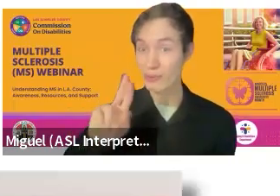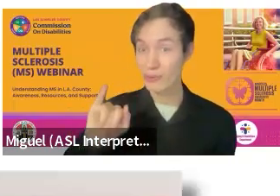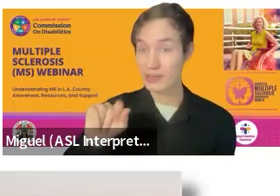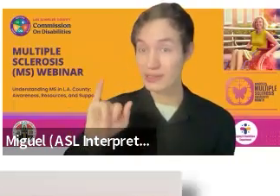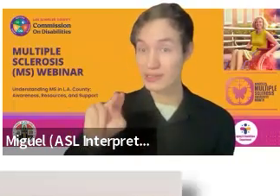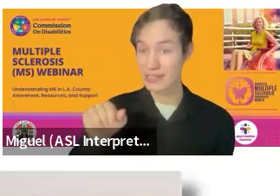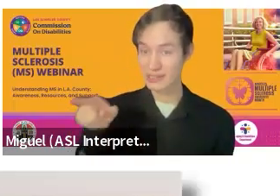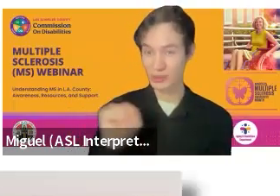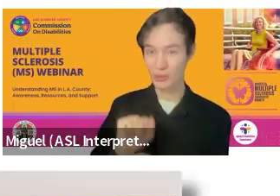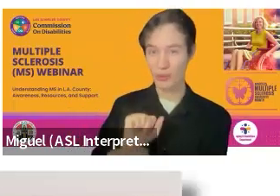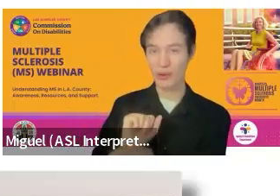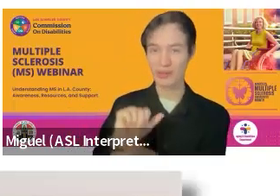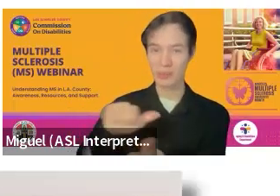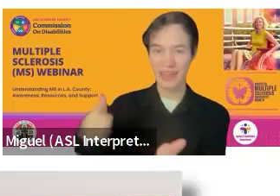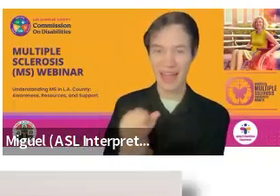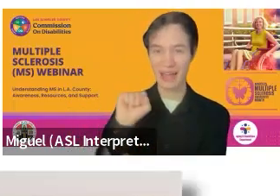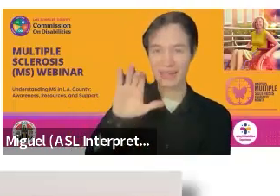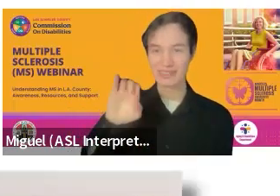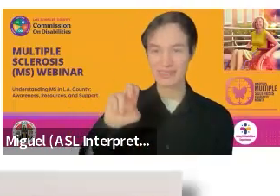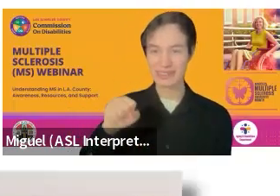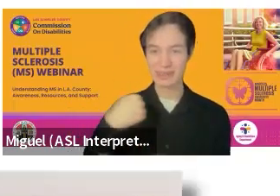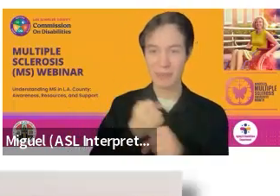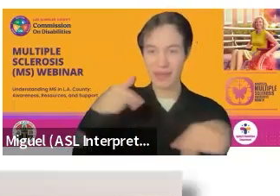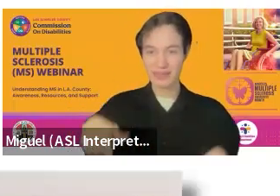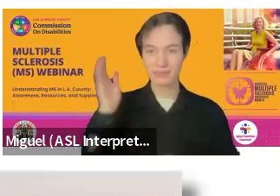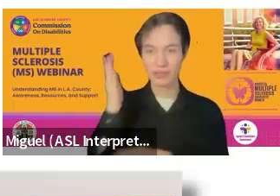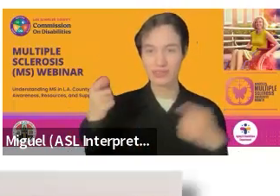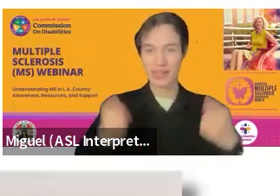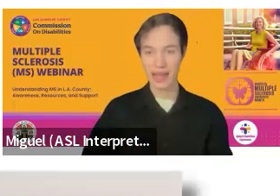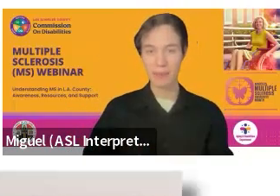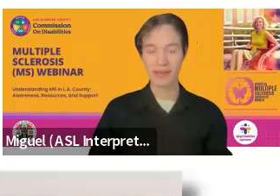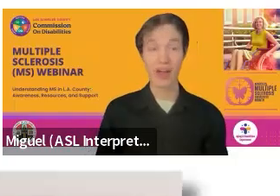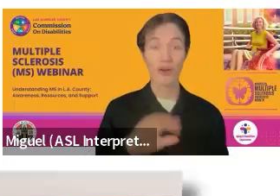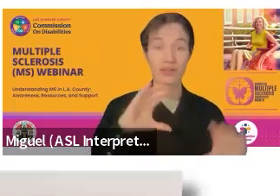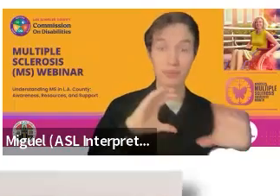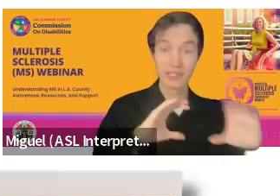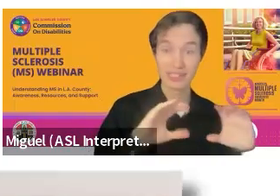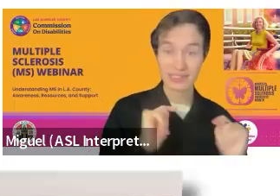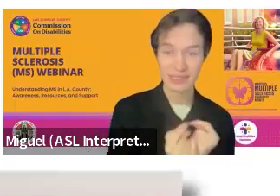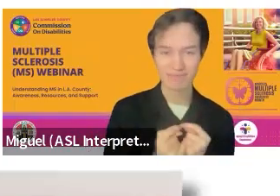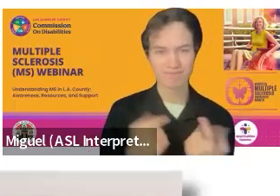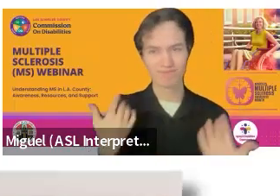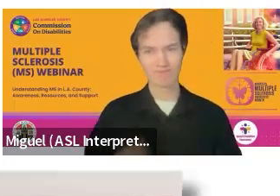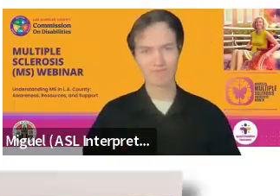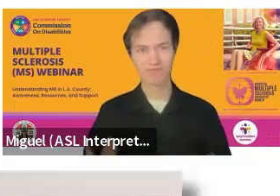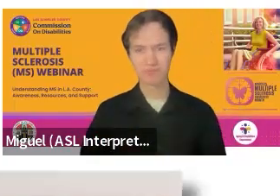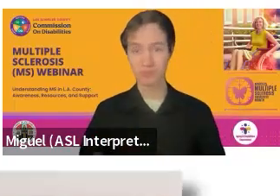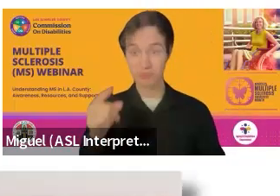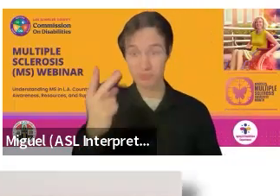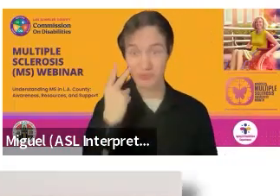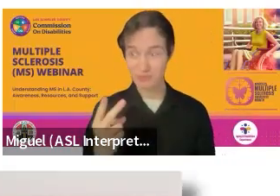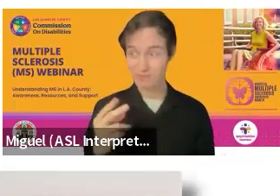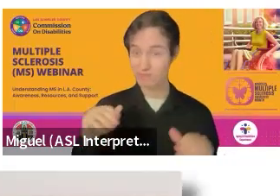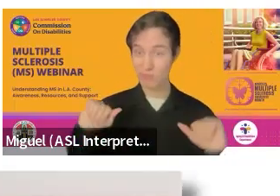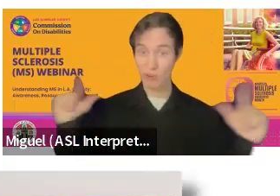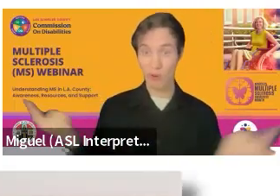in the background to make this presentation happen, and our communications team. As you can see, this is truly a team effort. But more importantly, I